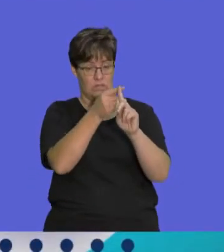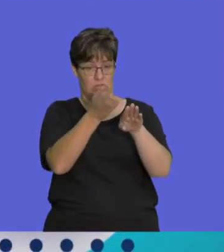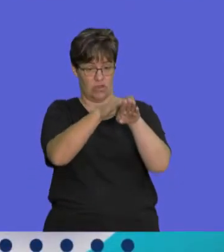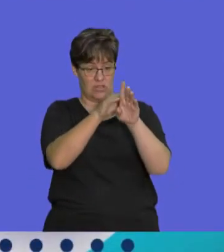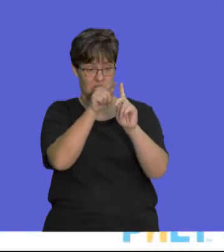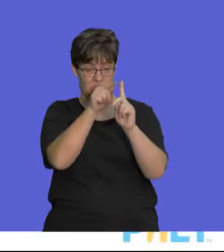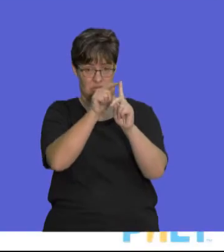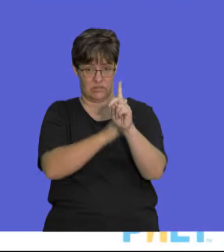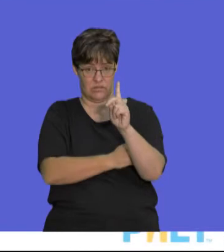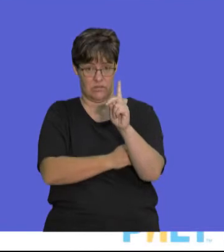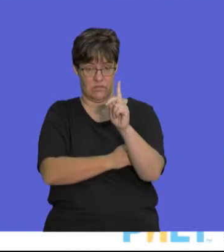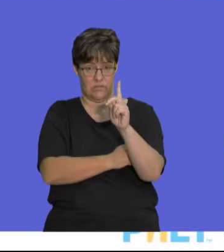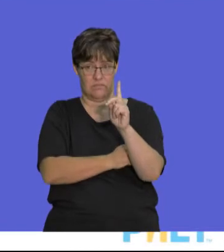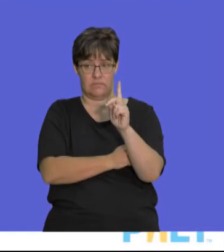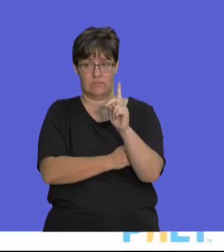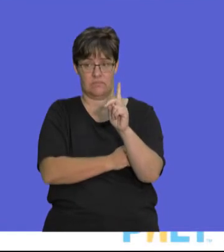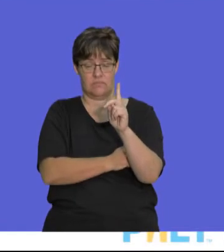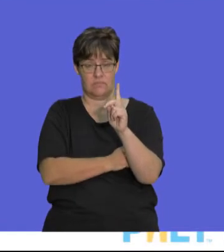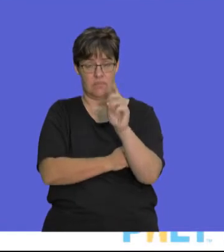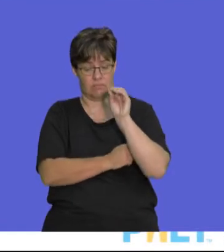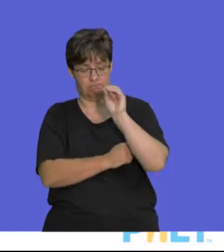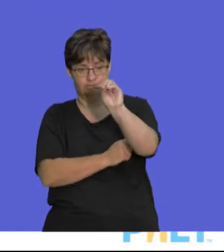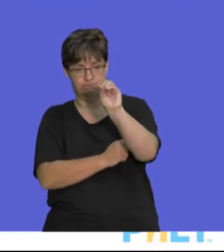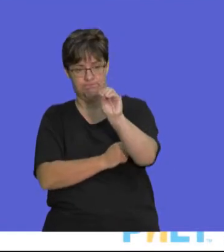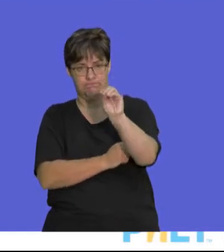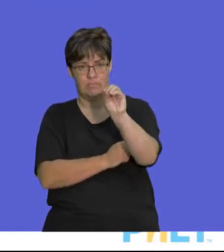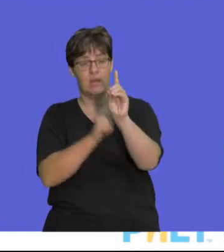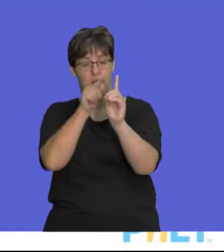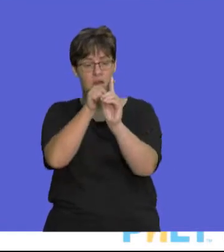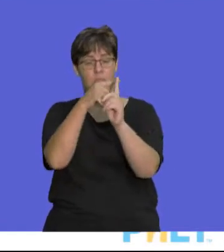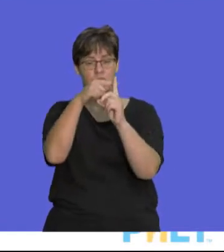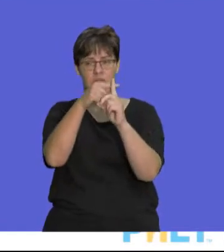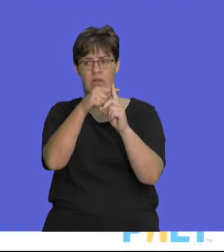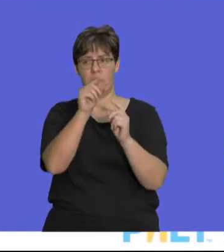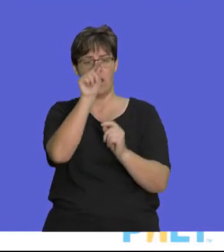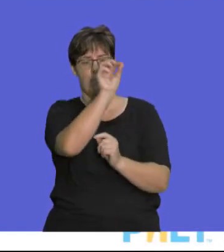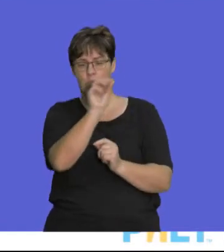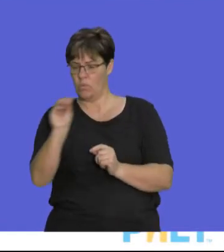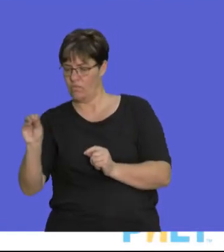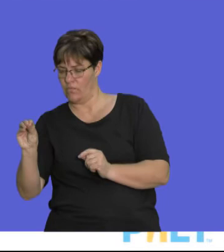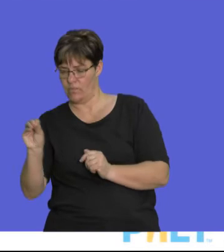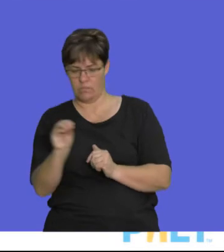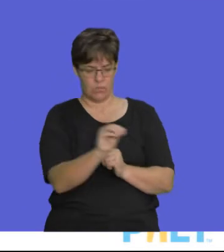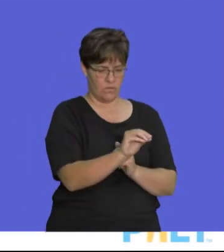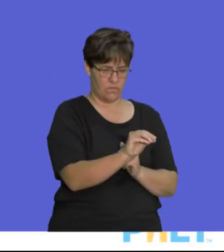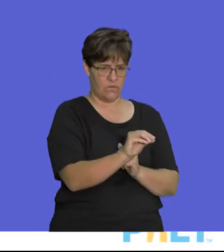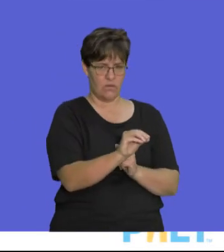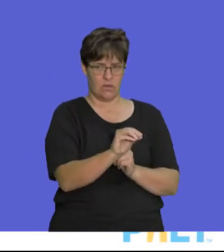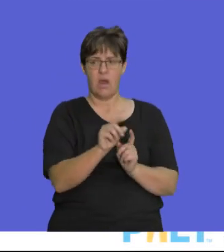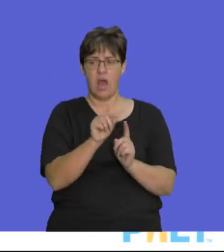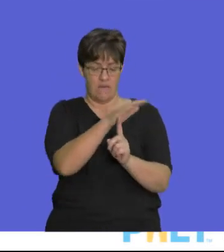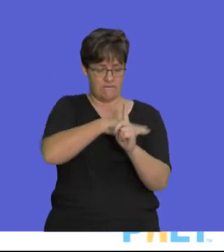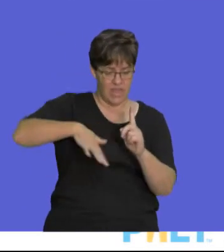charge, right, and put it there, okay? So there is a point charge. Even if I move the point charge, the